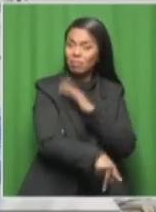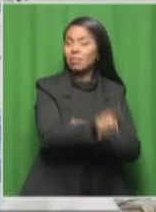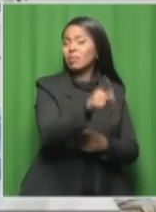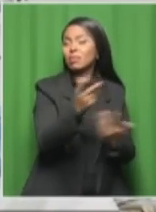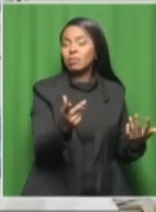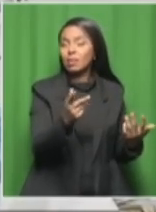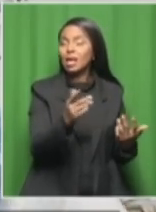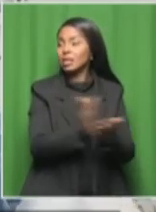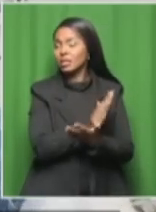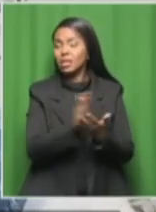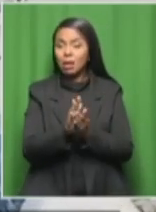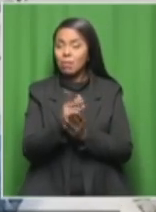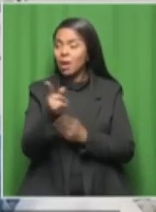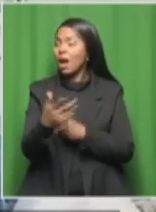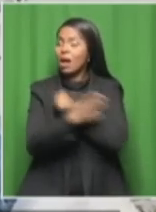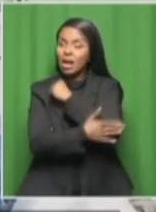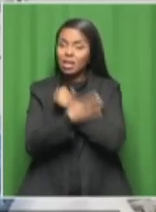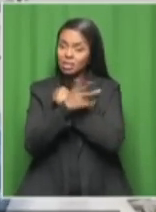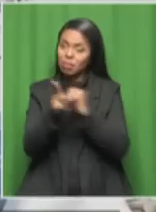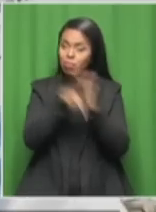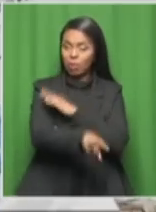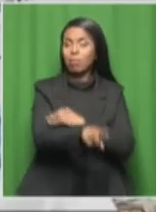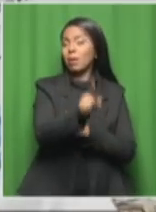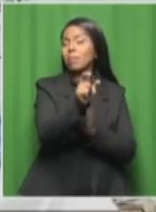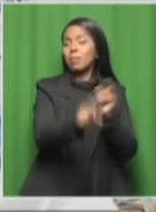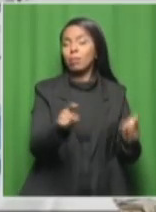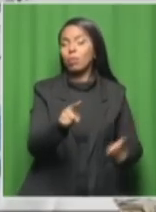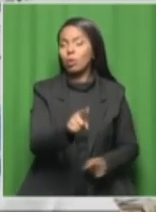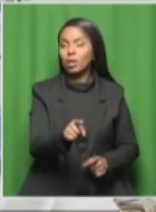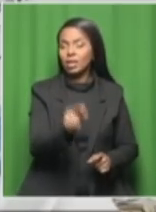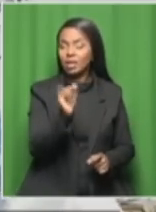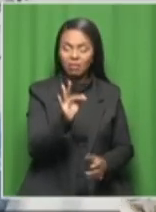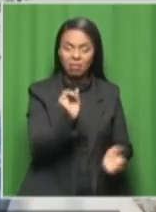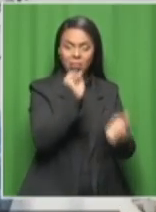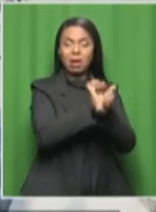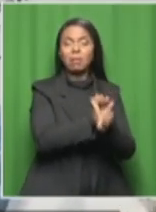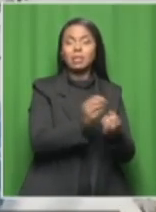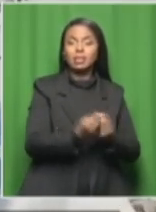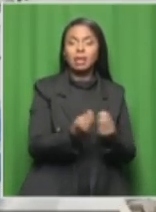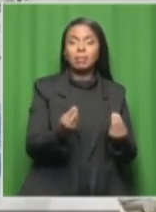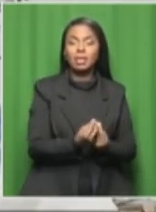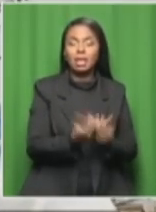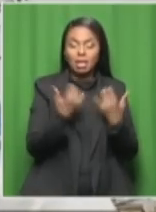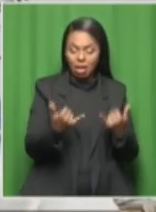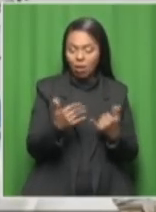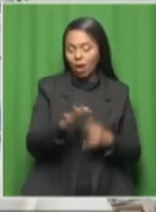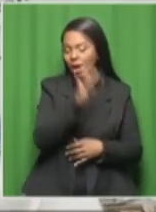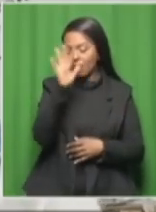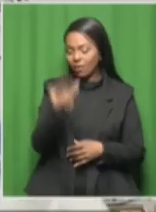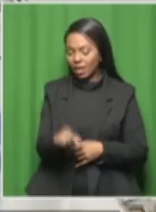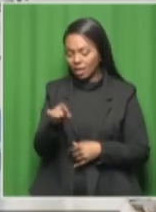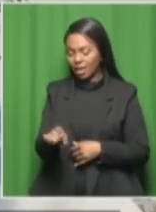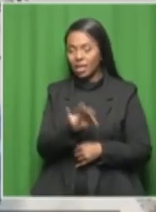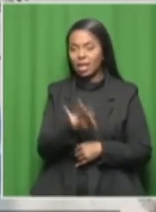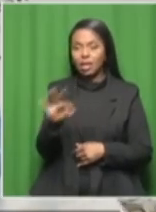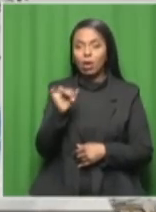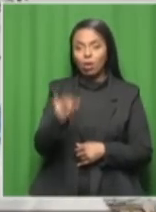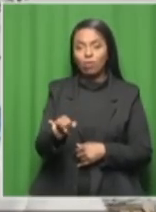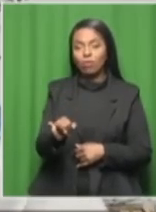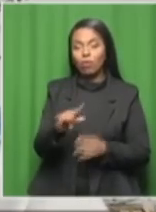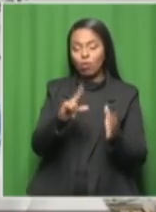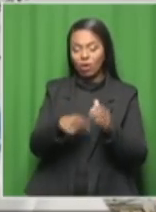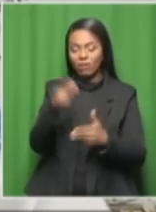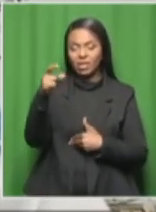do execute people. And so you can't refoul. That's the centerpiece. And it's Article 33 of the Convention. Now,